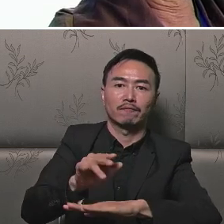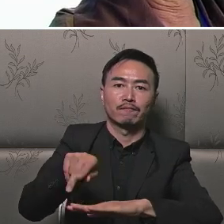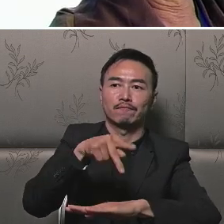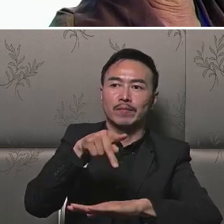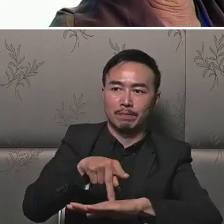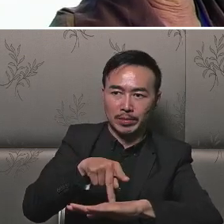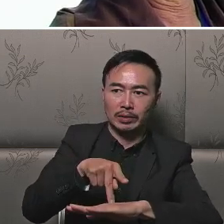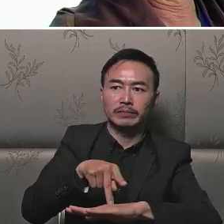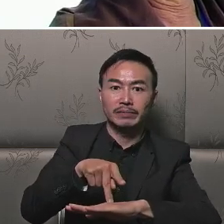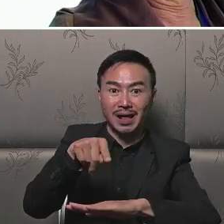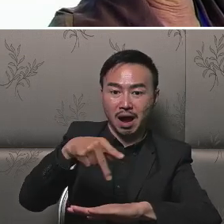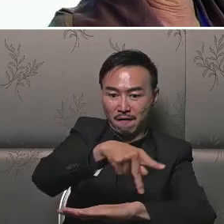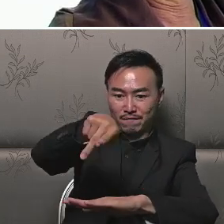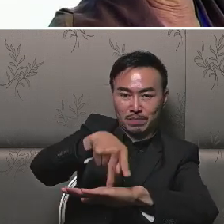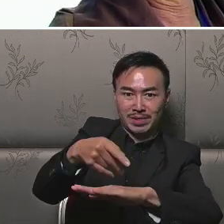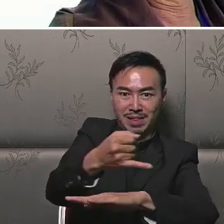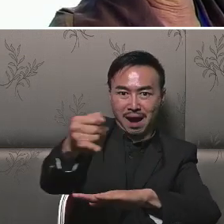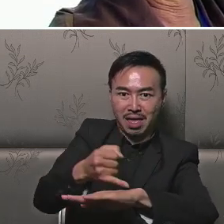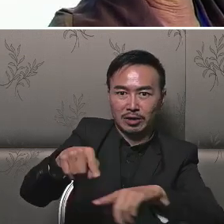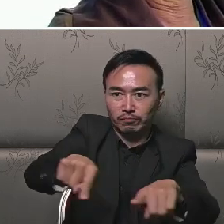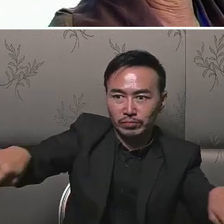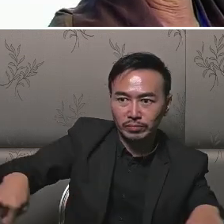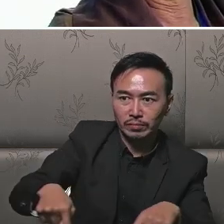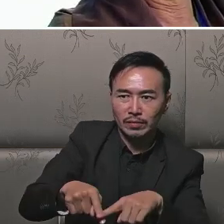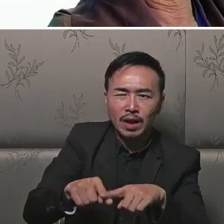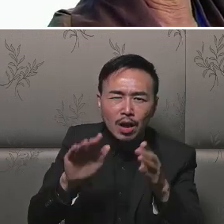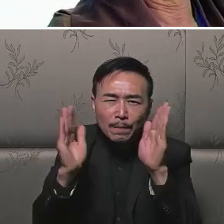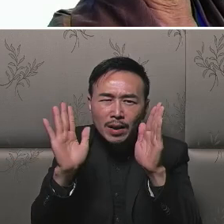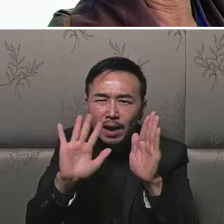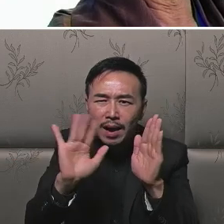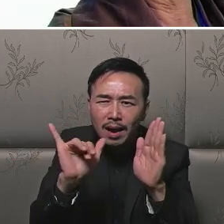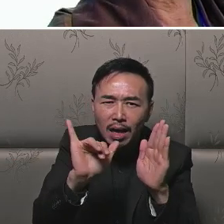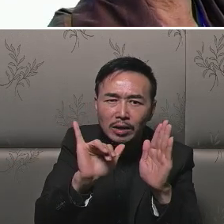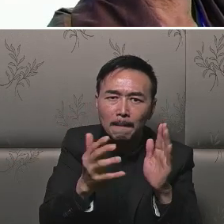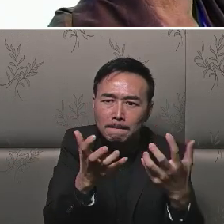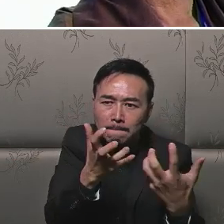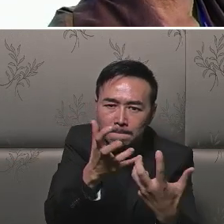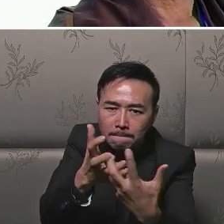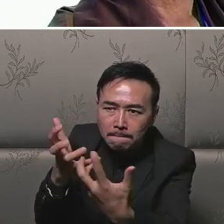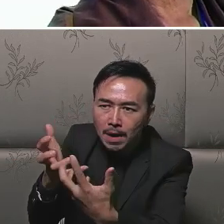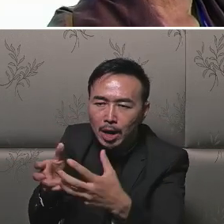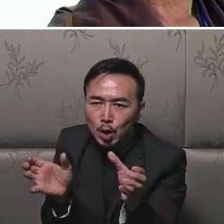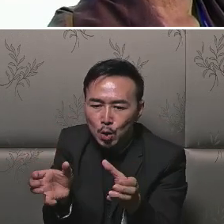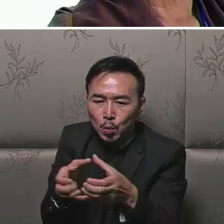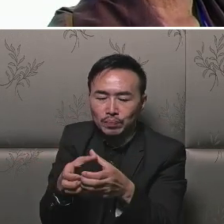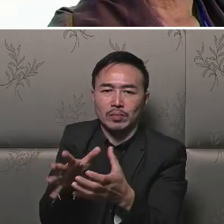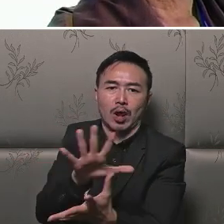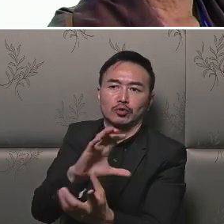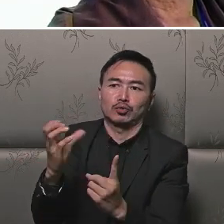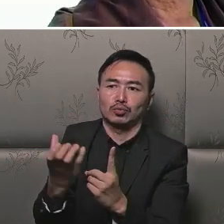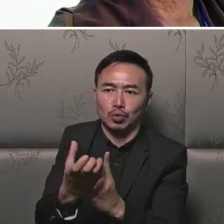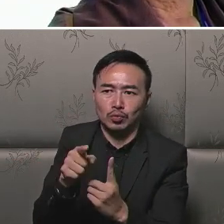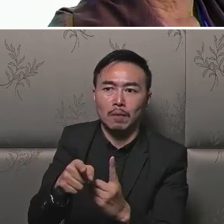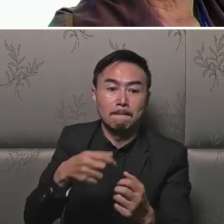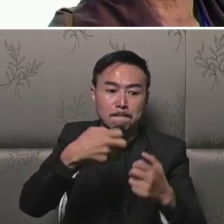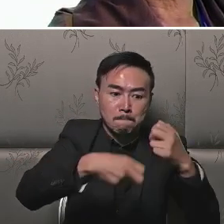for flexible and lifelong learning. By the way, the Sanyog Education Program is